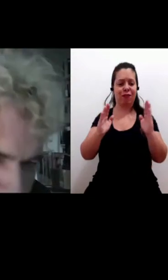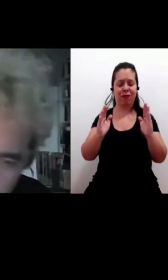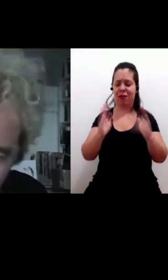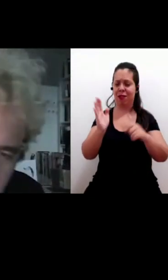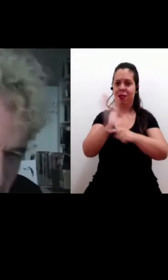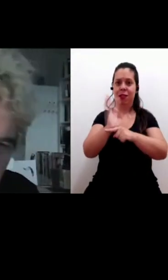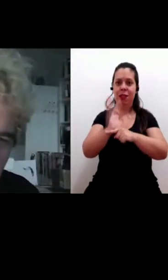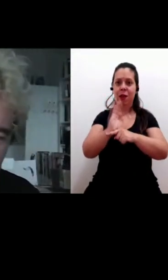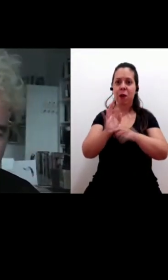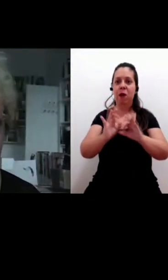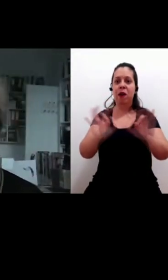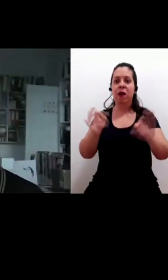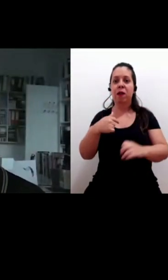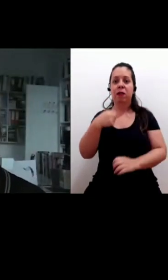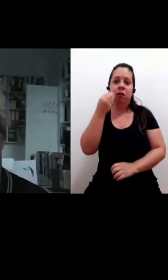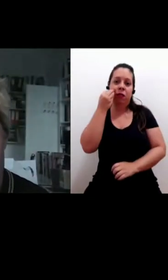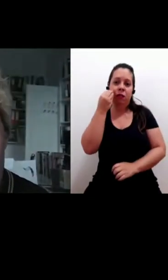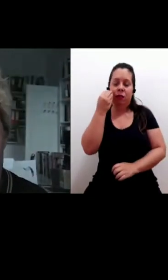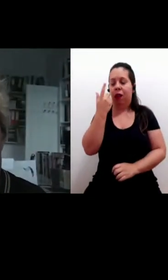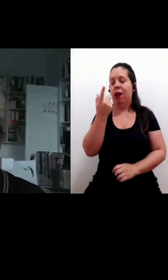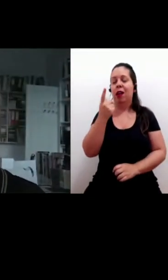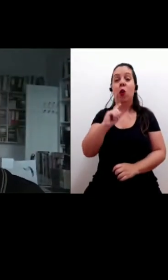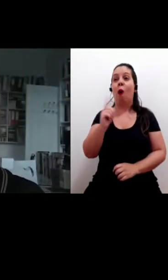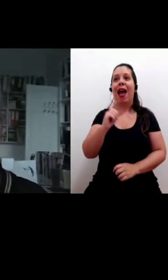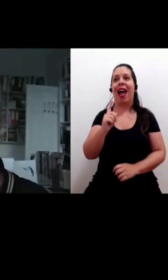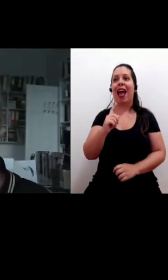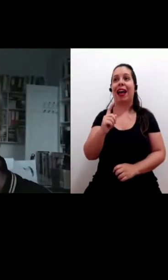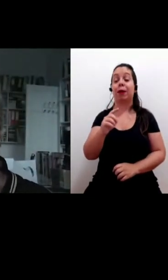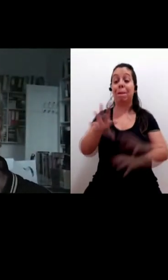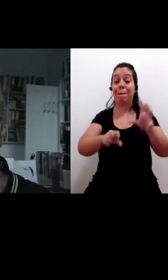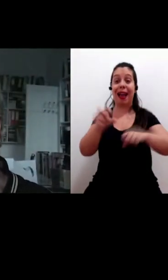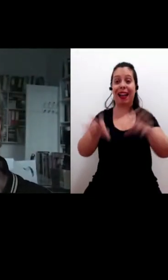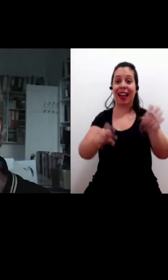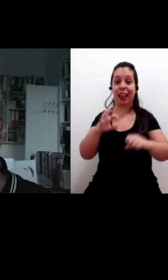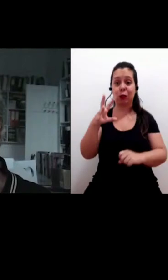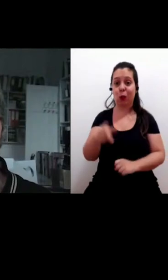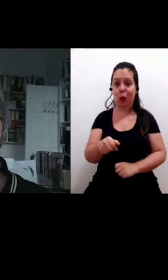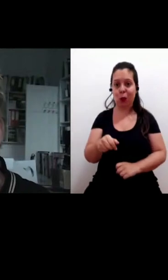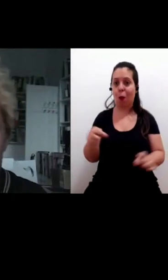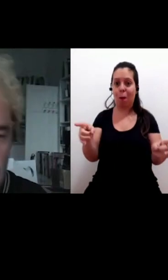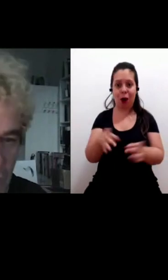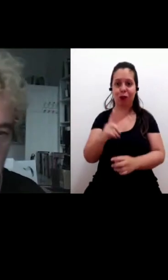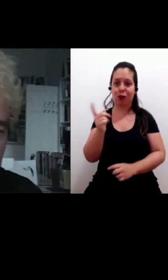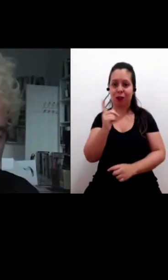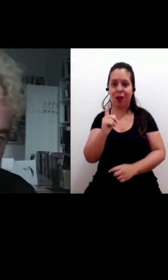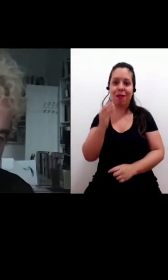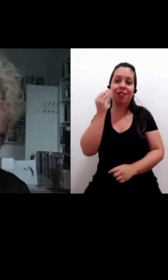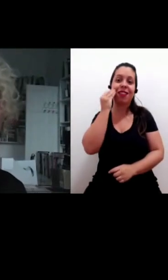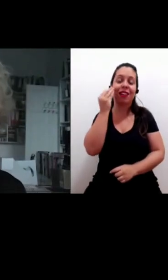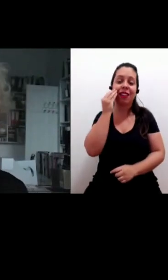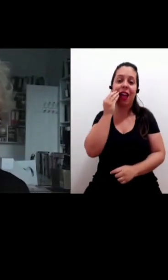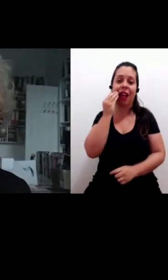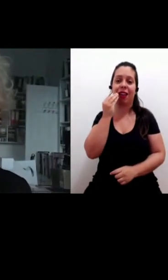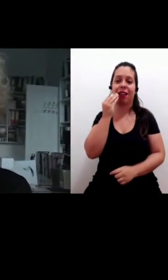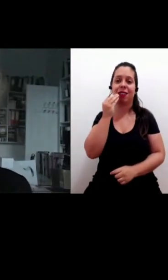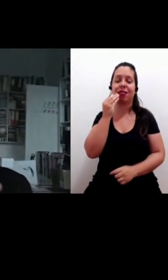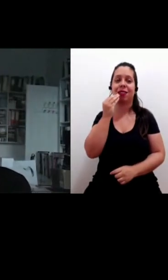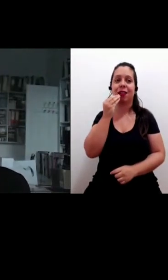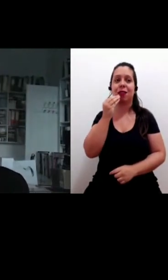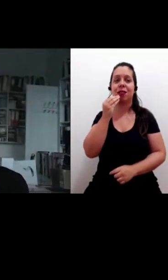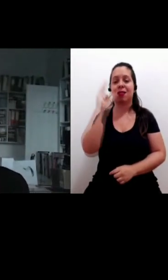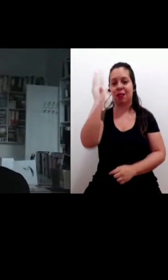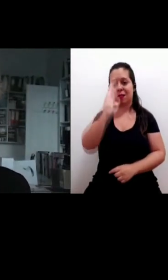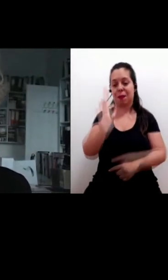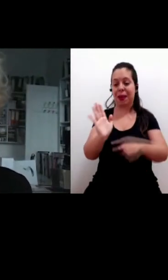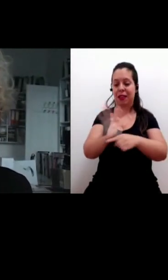probably not enough, I know not enough, but I tried to put Brazilian cinema in the story.